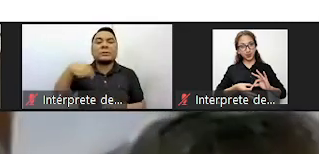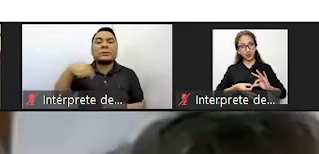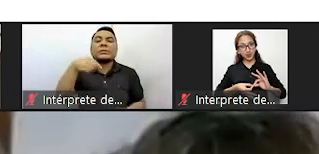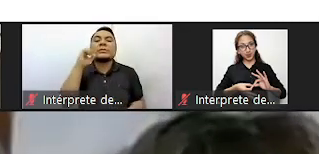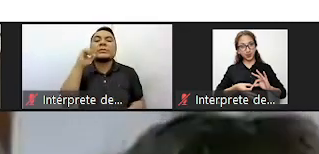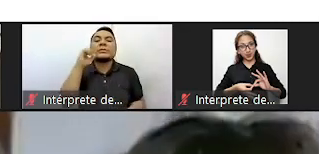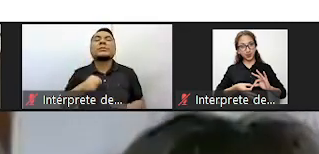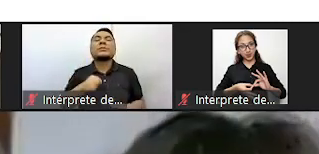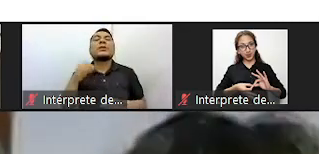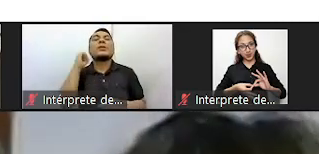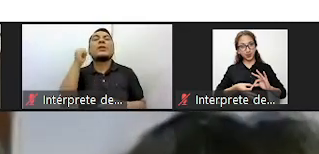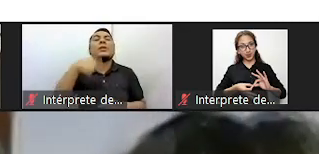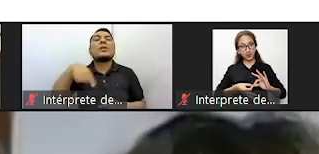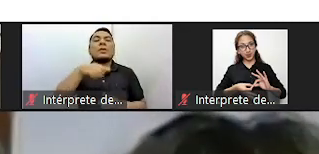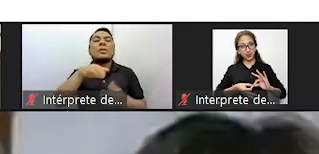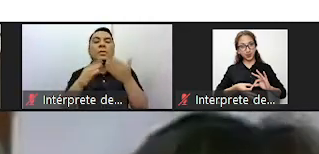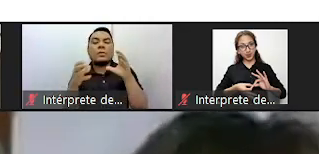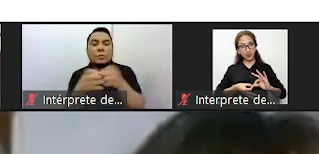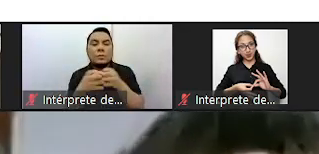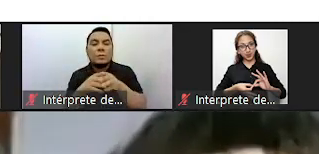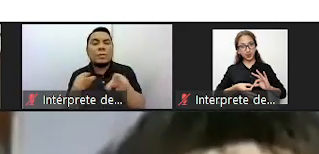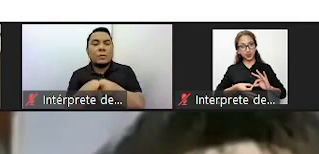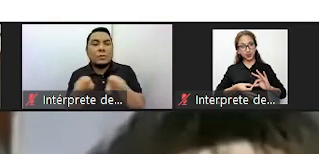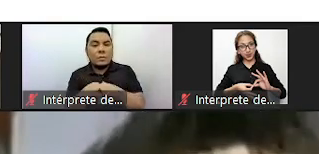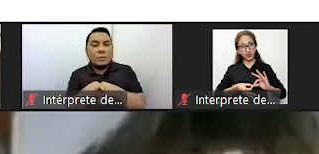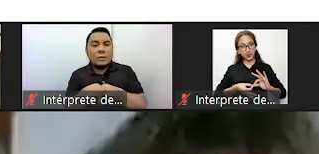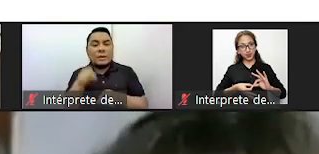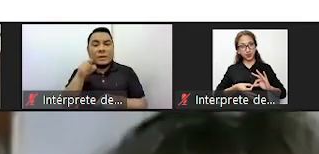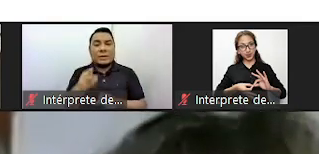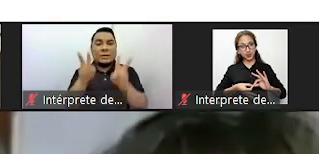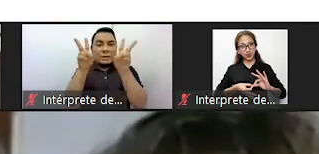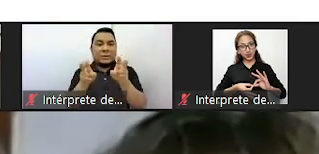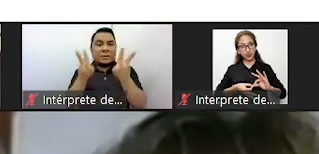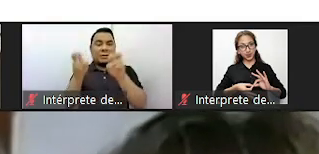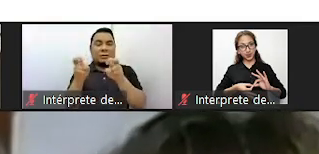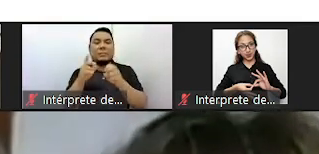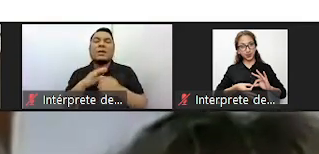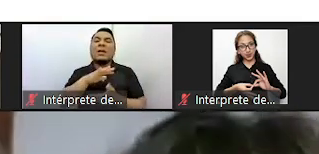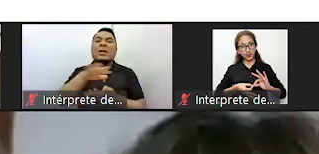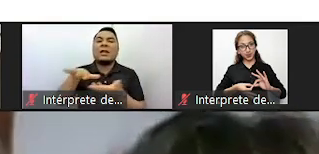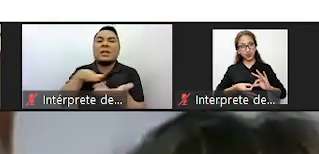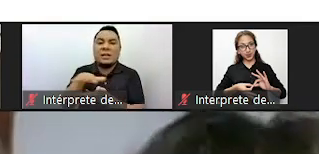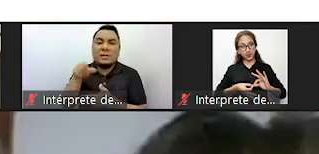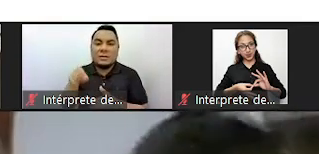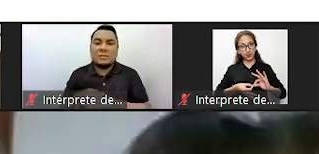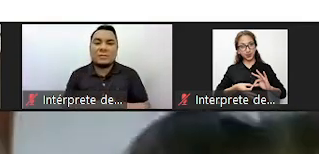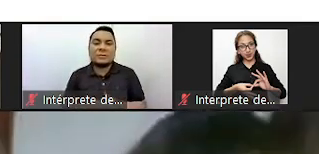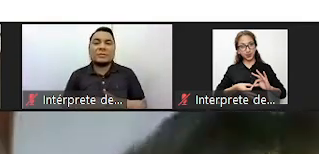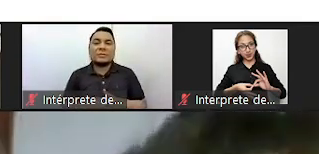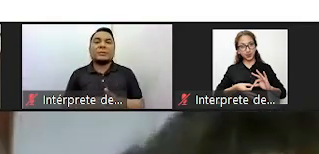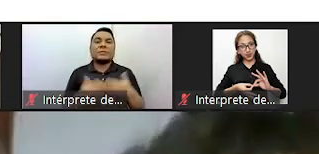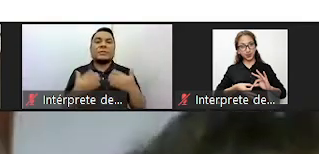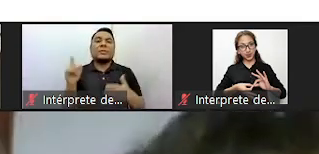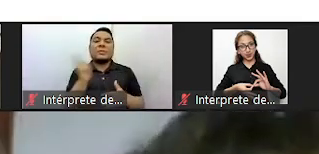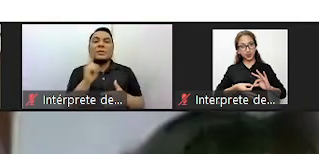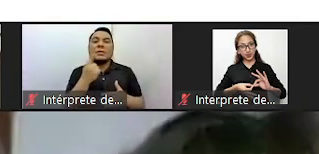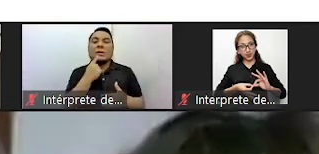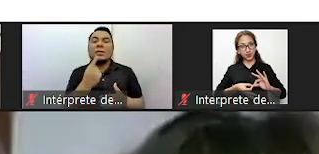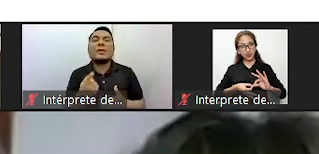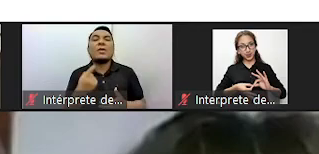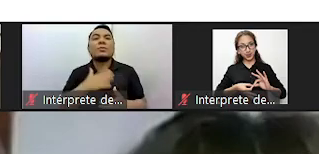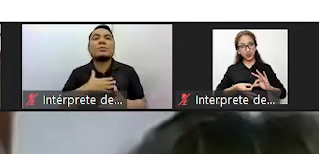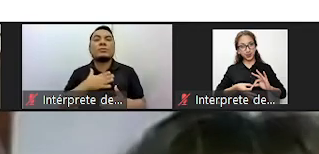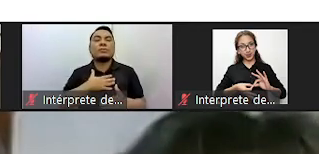agreements including strikes and collective bargain the same in informality